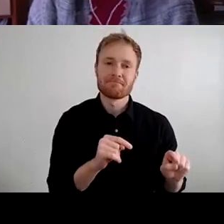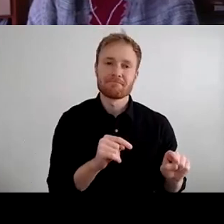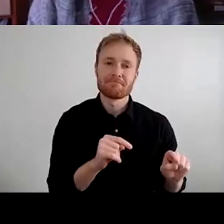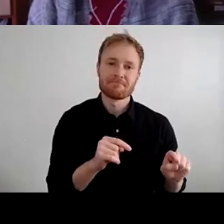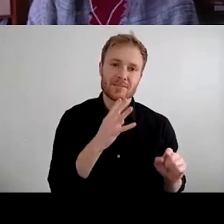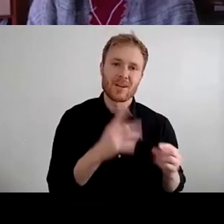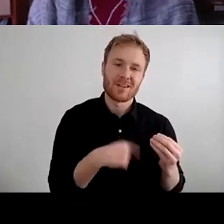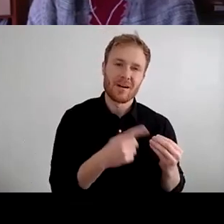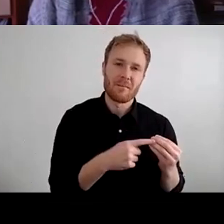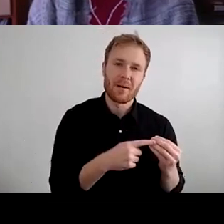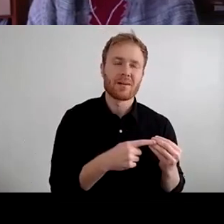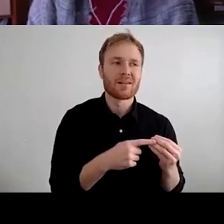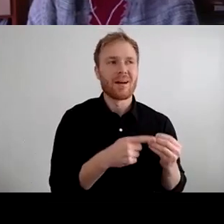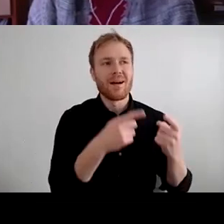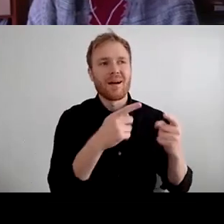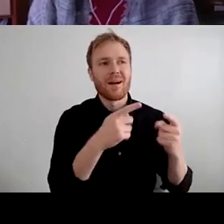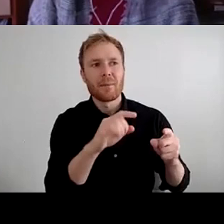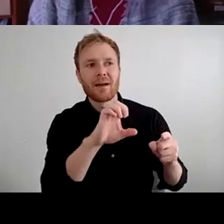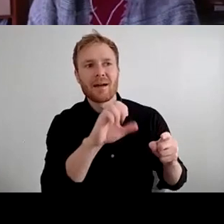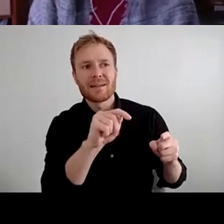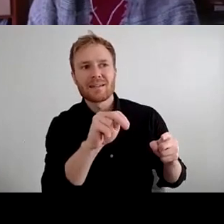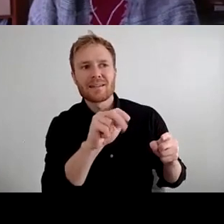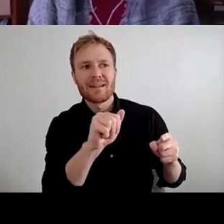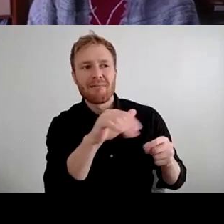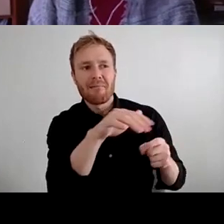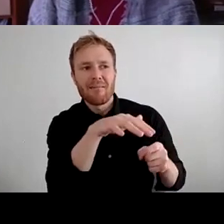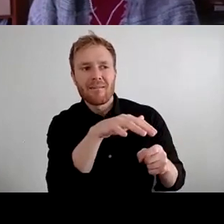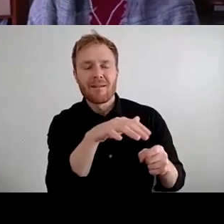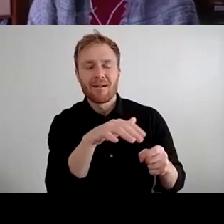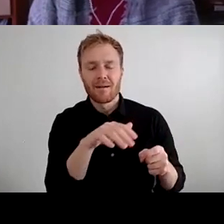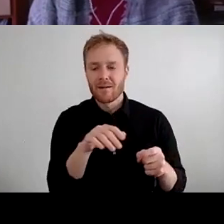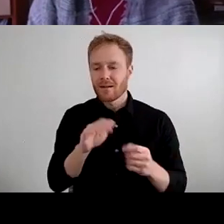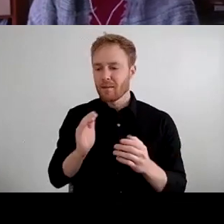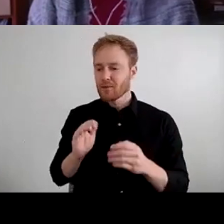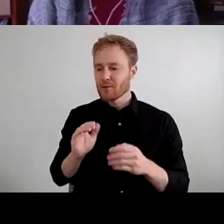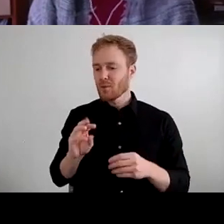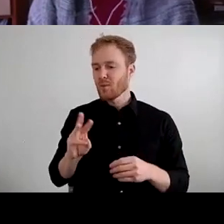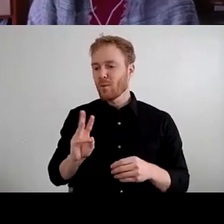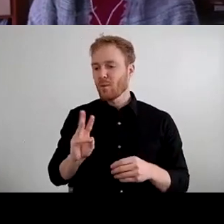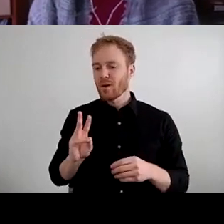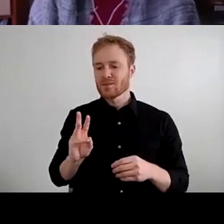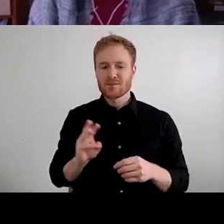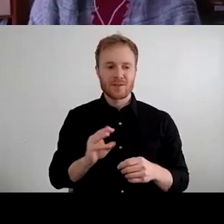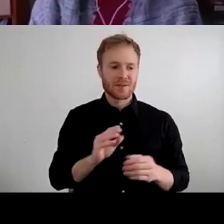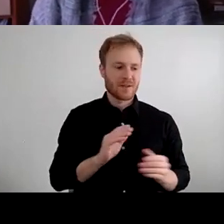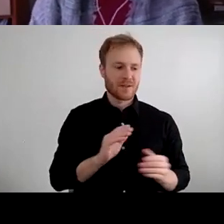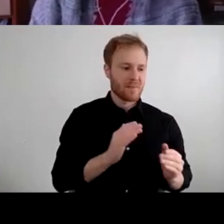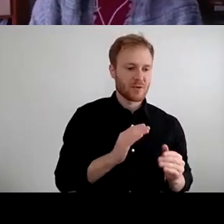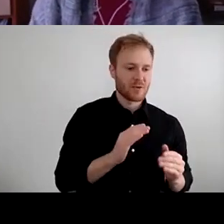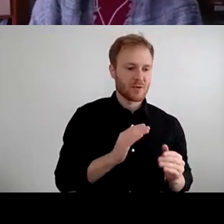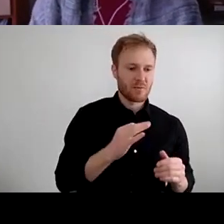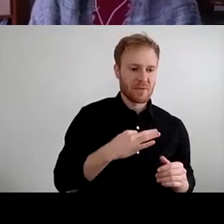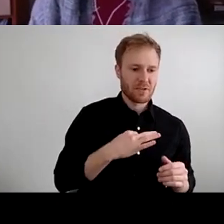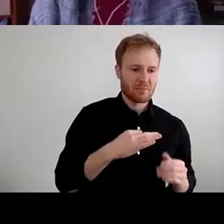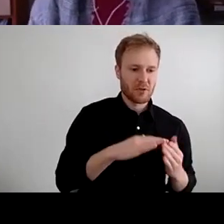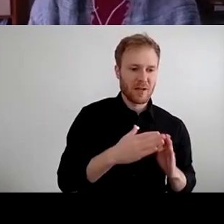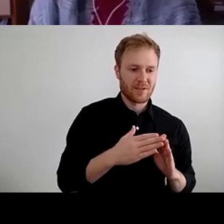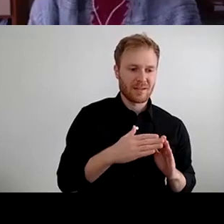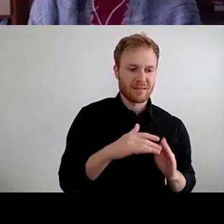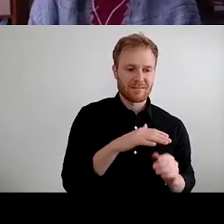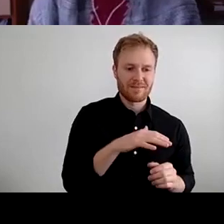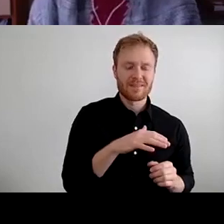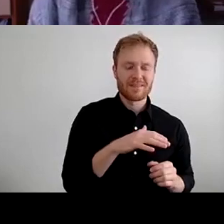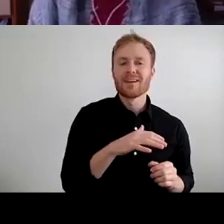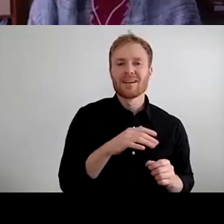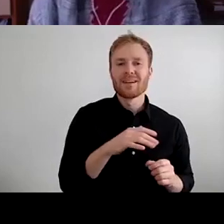going on in Aetna versus what's going on in Wilkinsburg versus what's going on in Pittsburgh, right? But this is a little bit different. Does that answer your question?